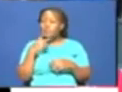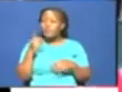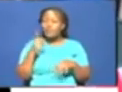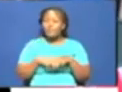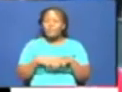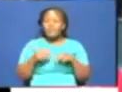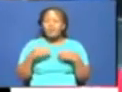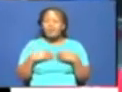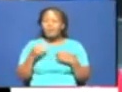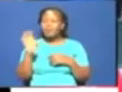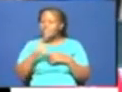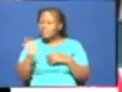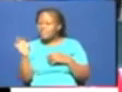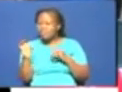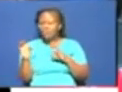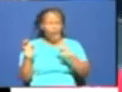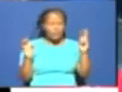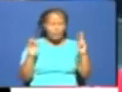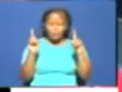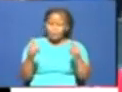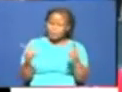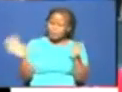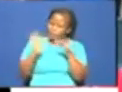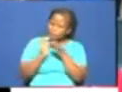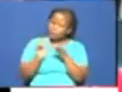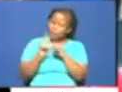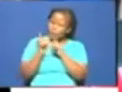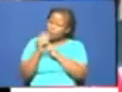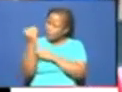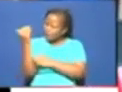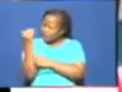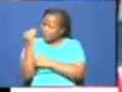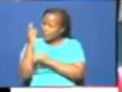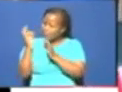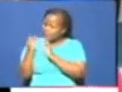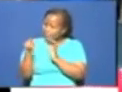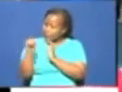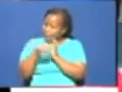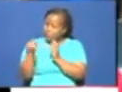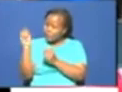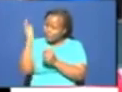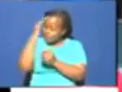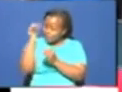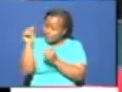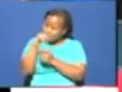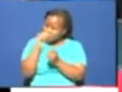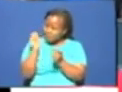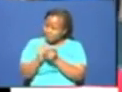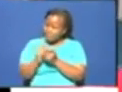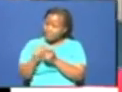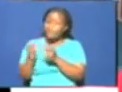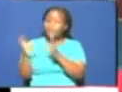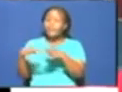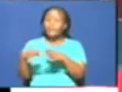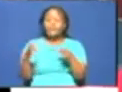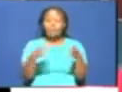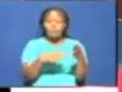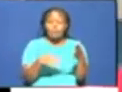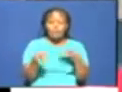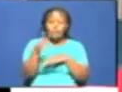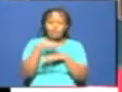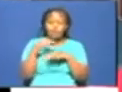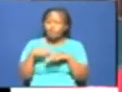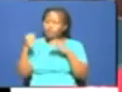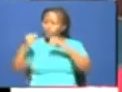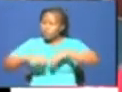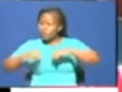Pokot. They asked to be identified specifically as a community in the national census